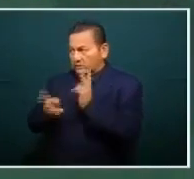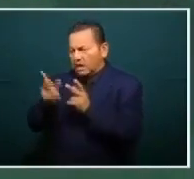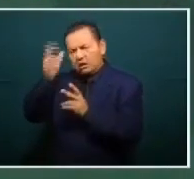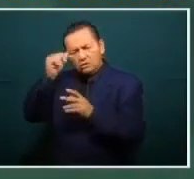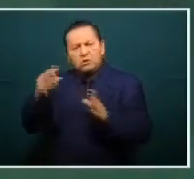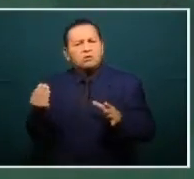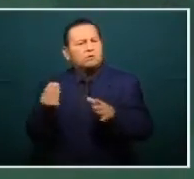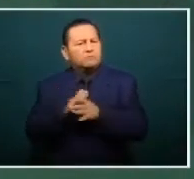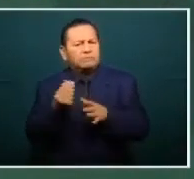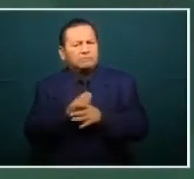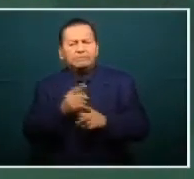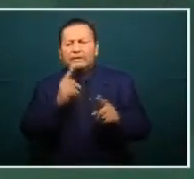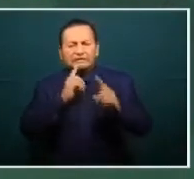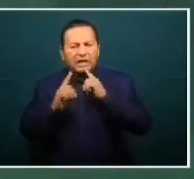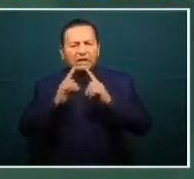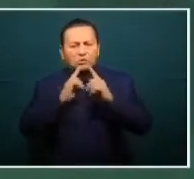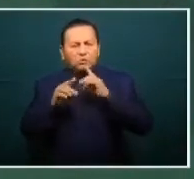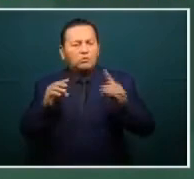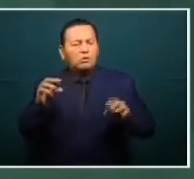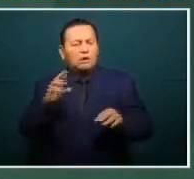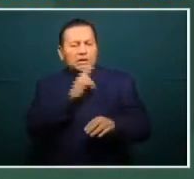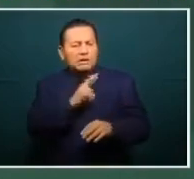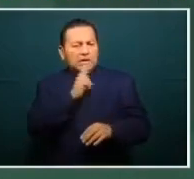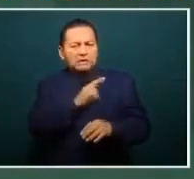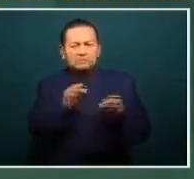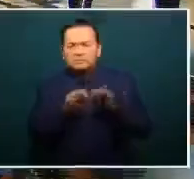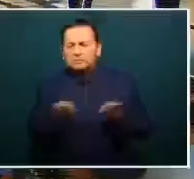that it be done quickly.